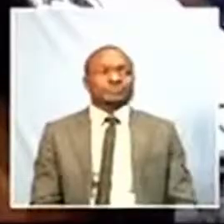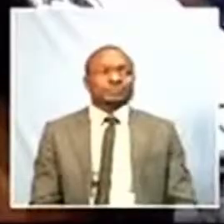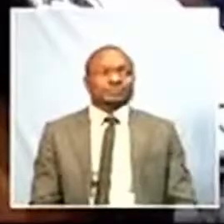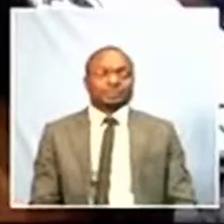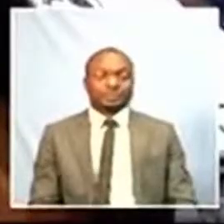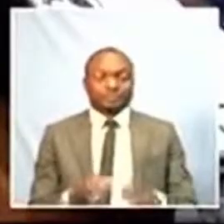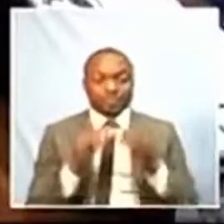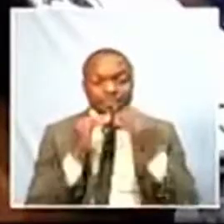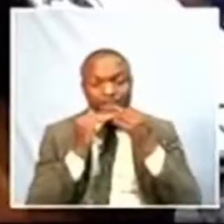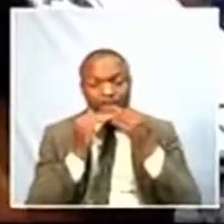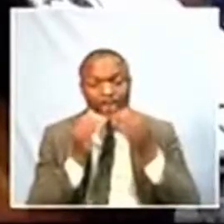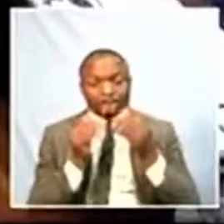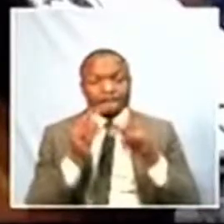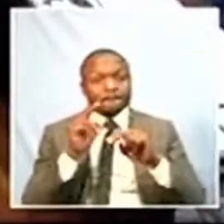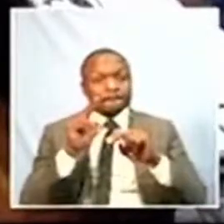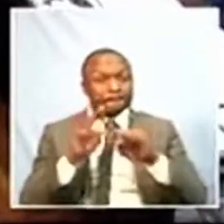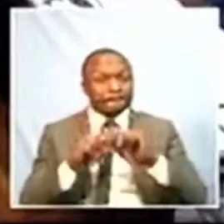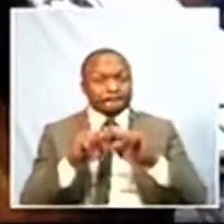Thank you, Chair.